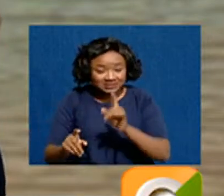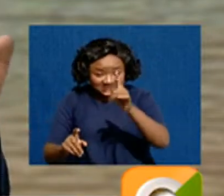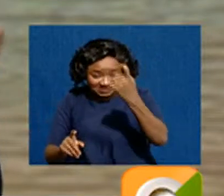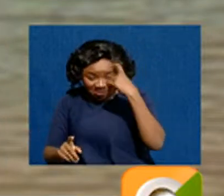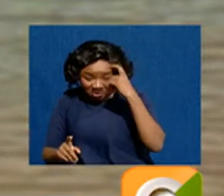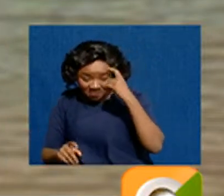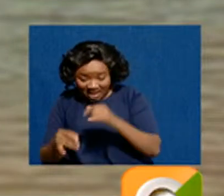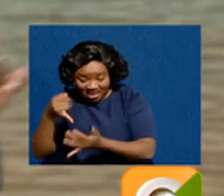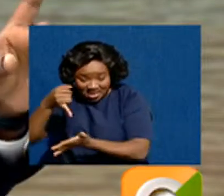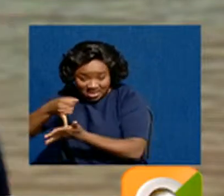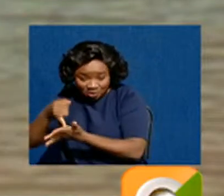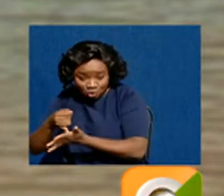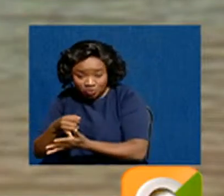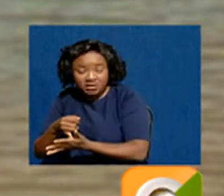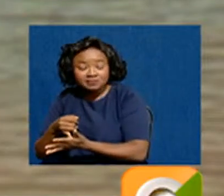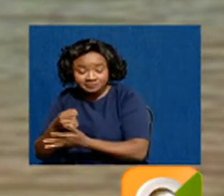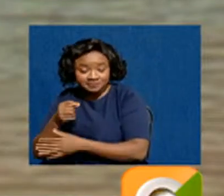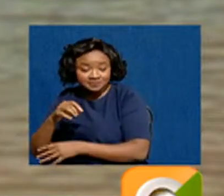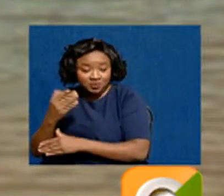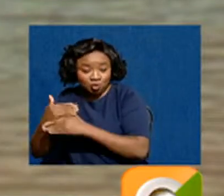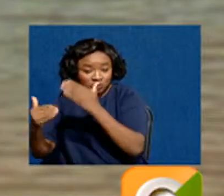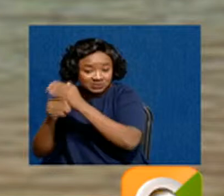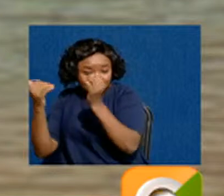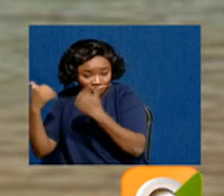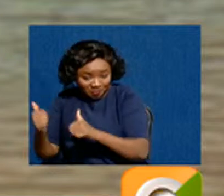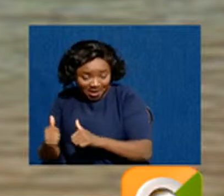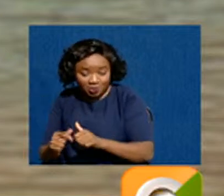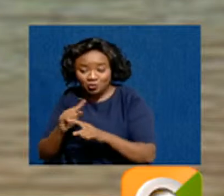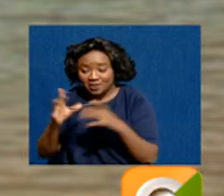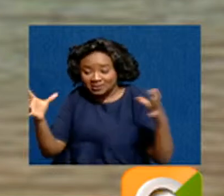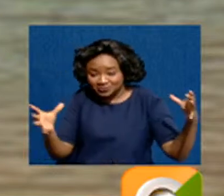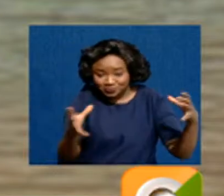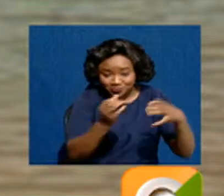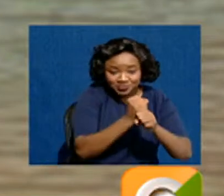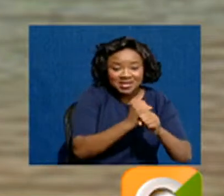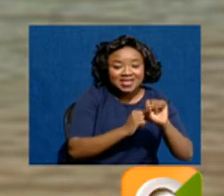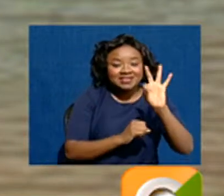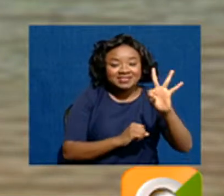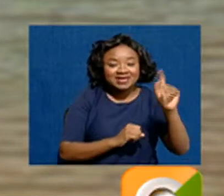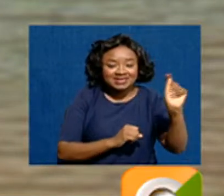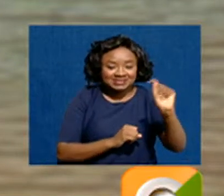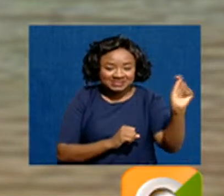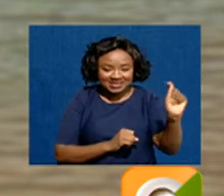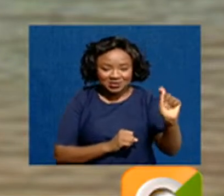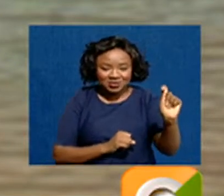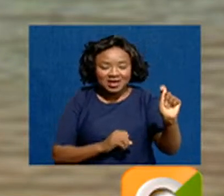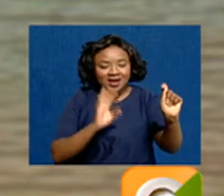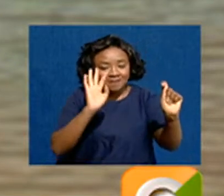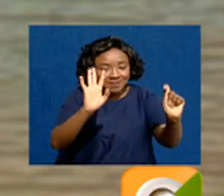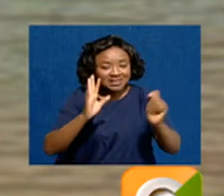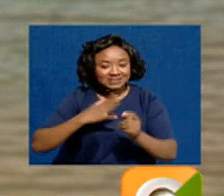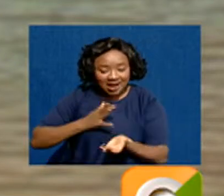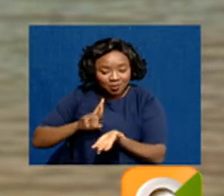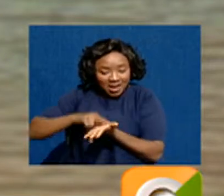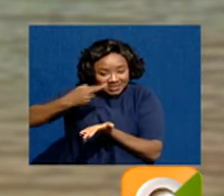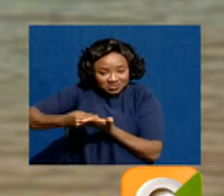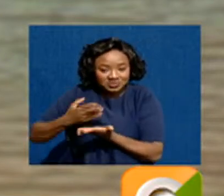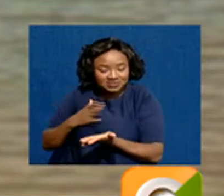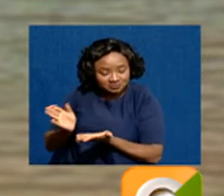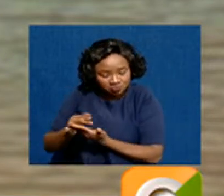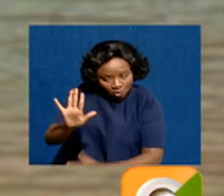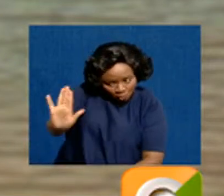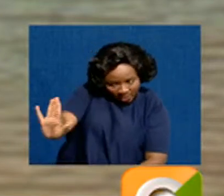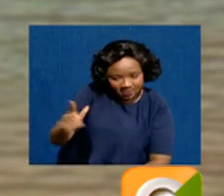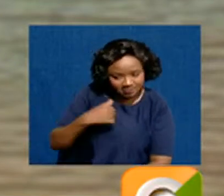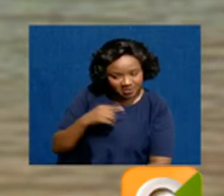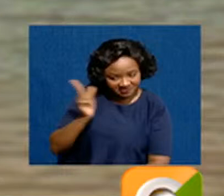is 3 trillion against resources we raise as our country, 2.8. Okay. 2.8. No, that's an important point. Let me conclude.